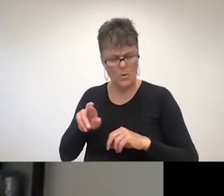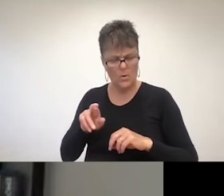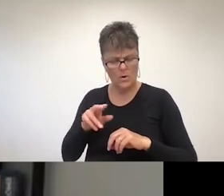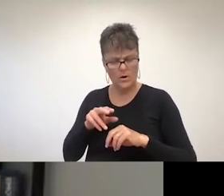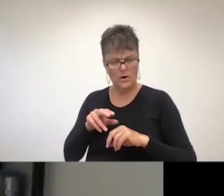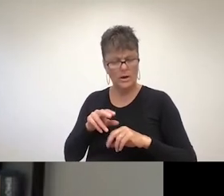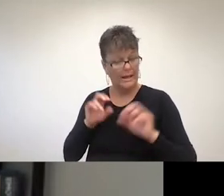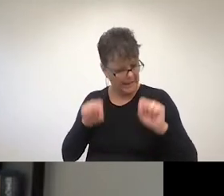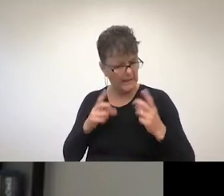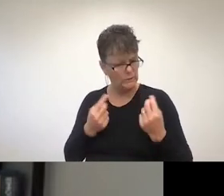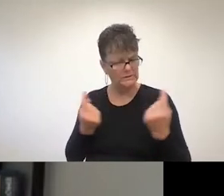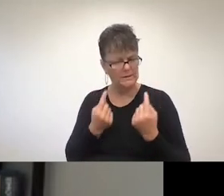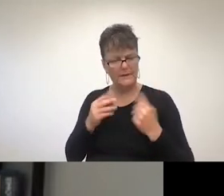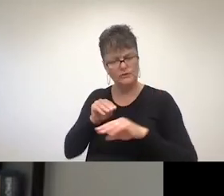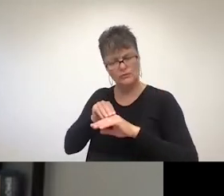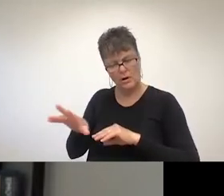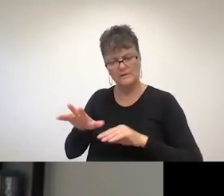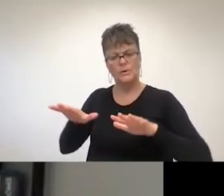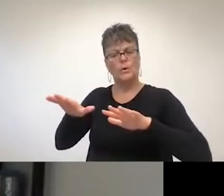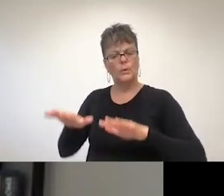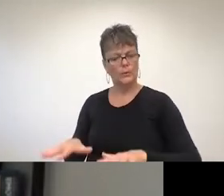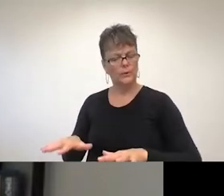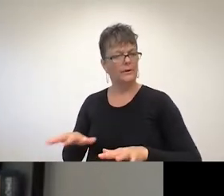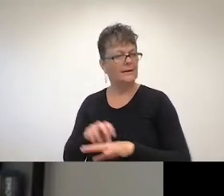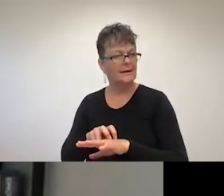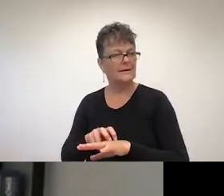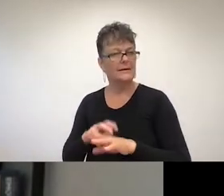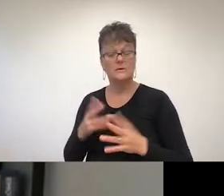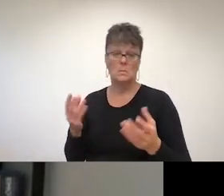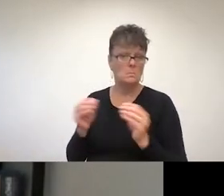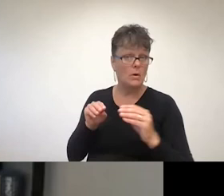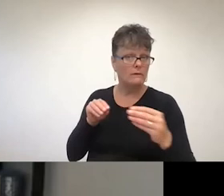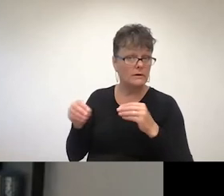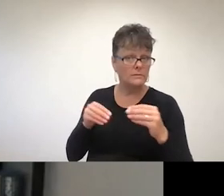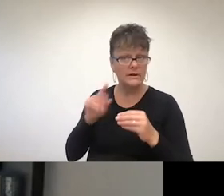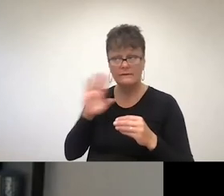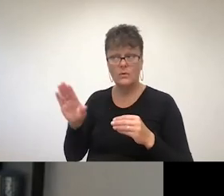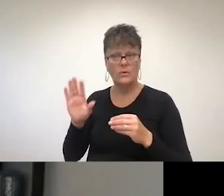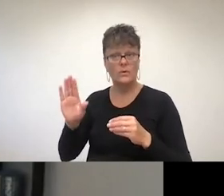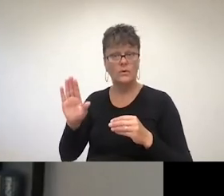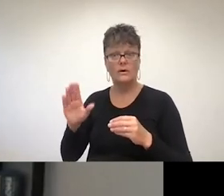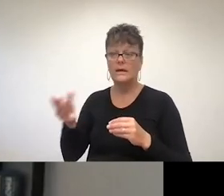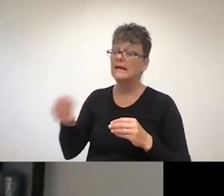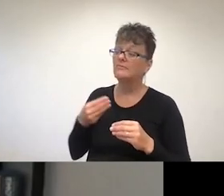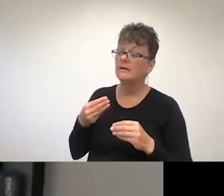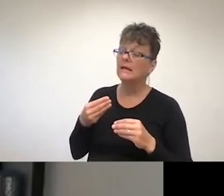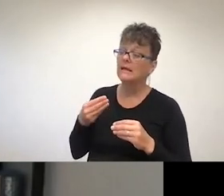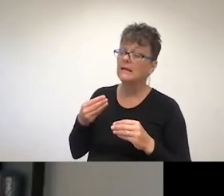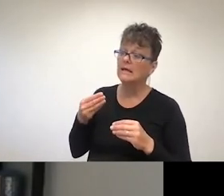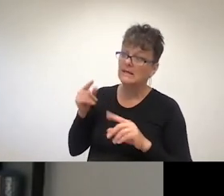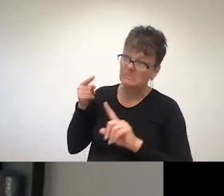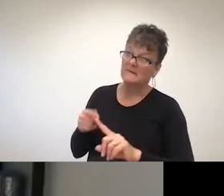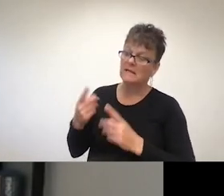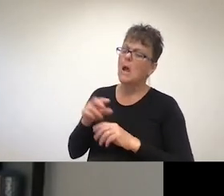classes. Doing things like offering some empathy, some flexibility on deadlines, as Dr. Farron said earlier, these are ways that we